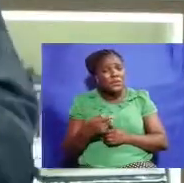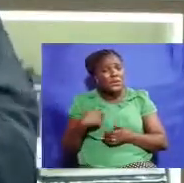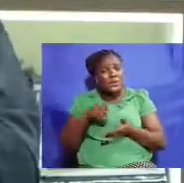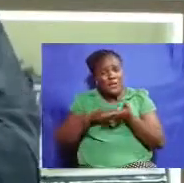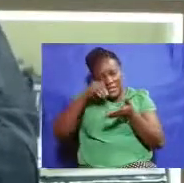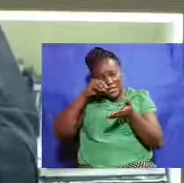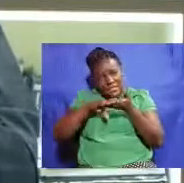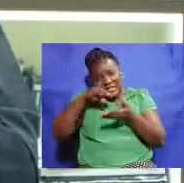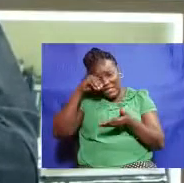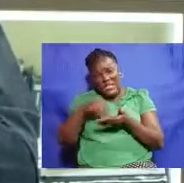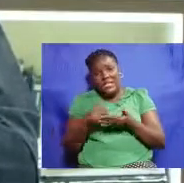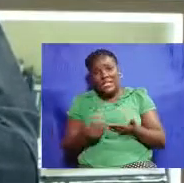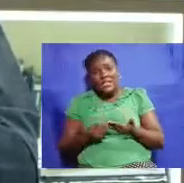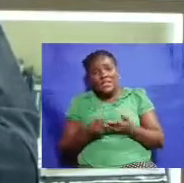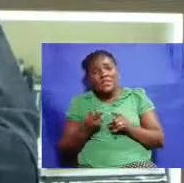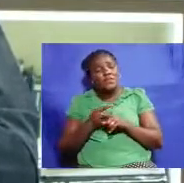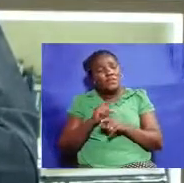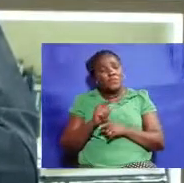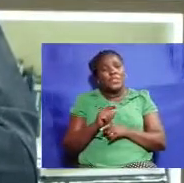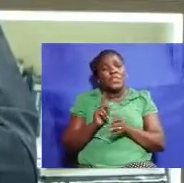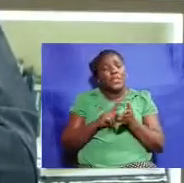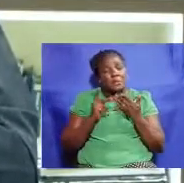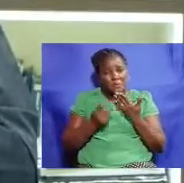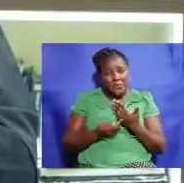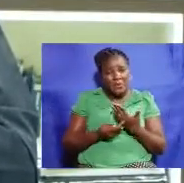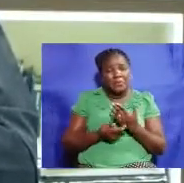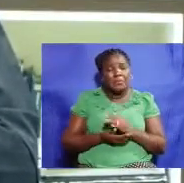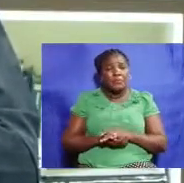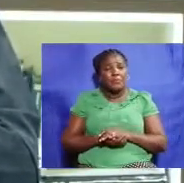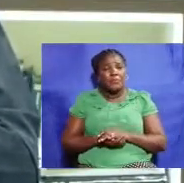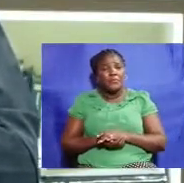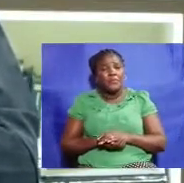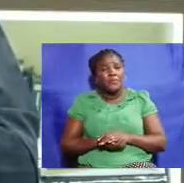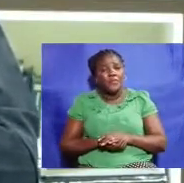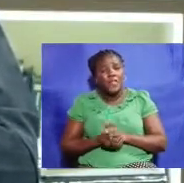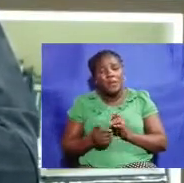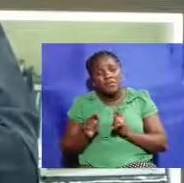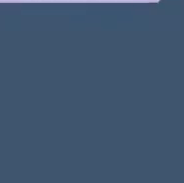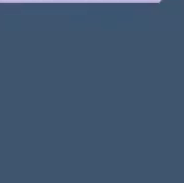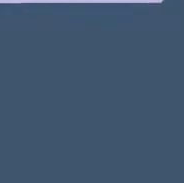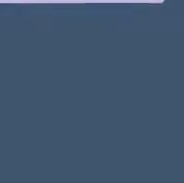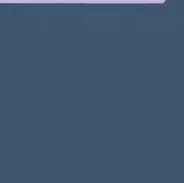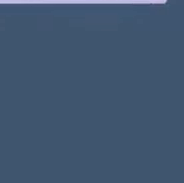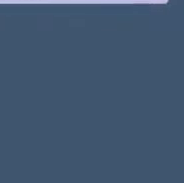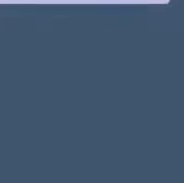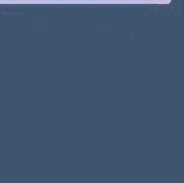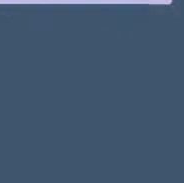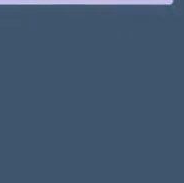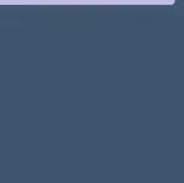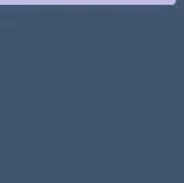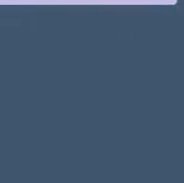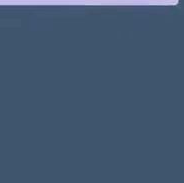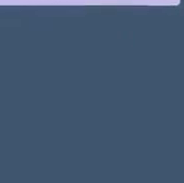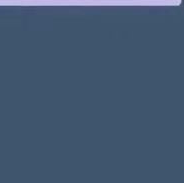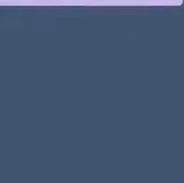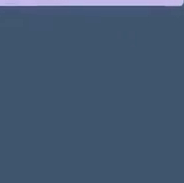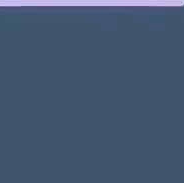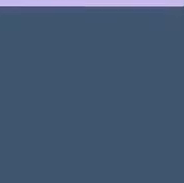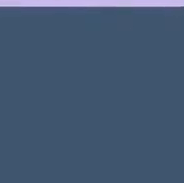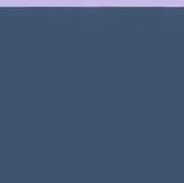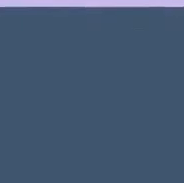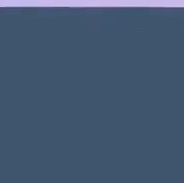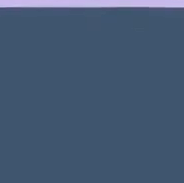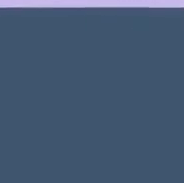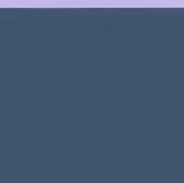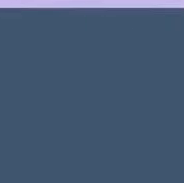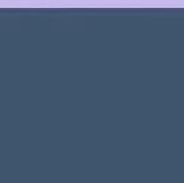learning from the TV program. And for a group of people, most especially Bishop Dr.